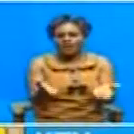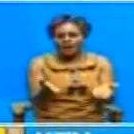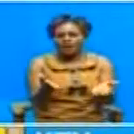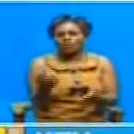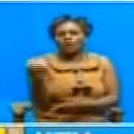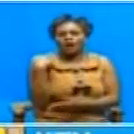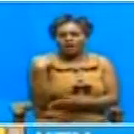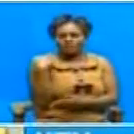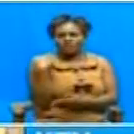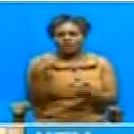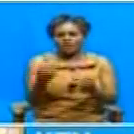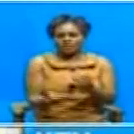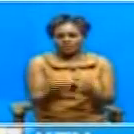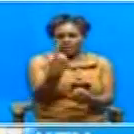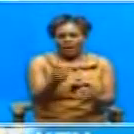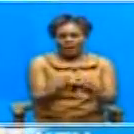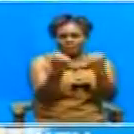a key driver of innovation.